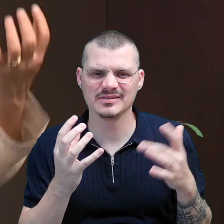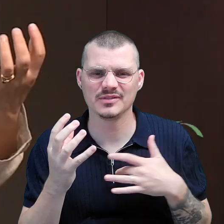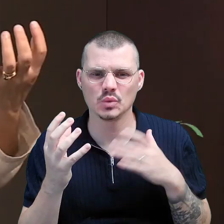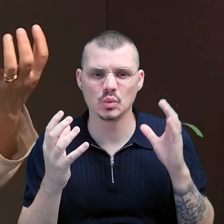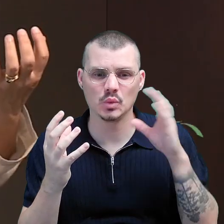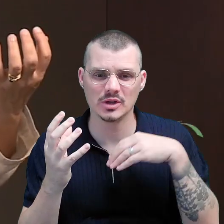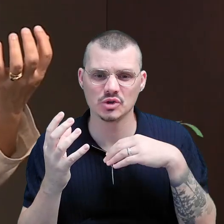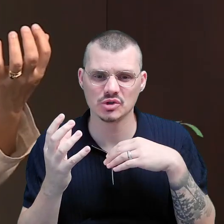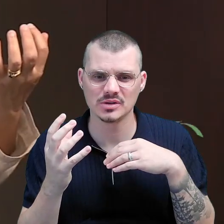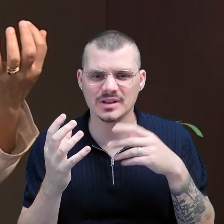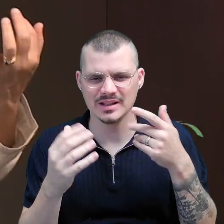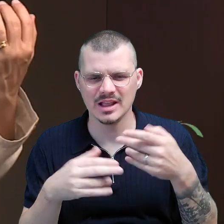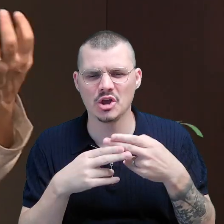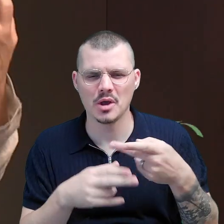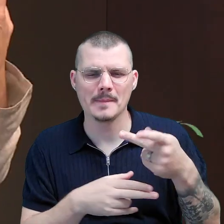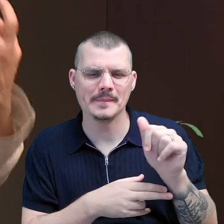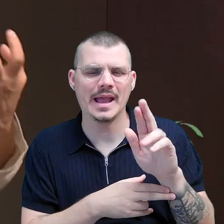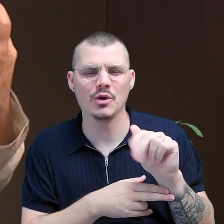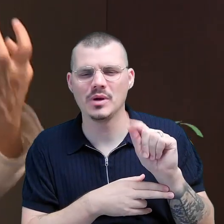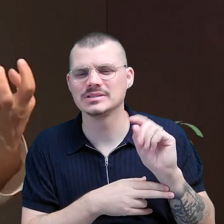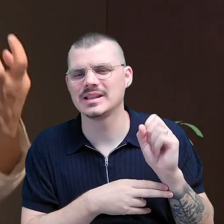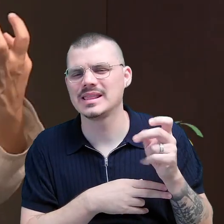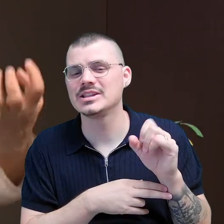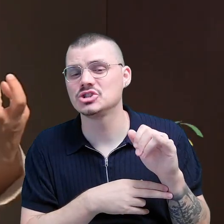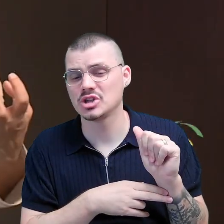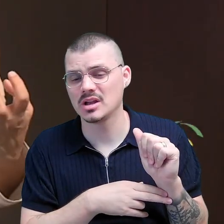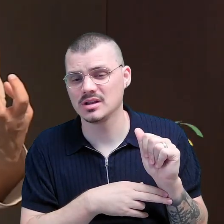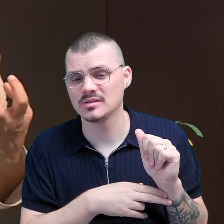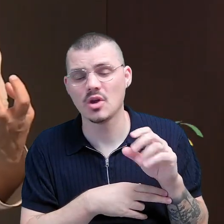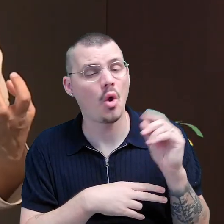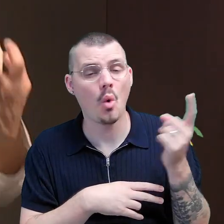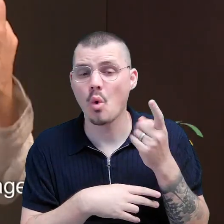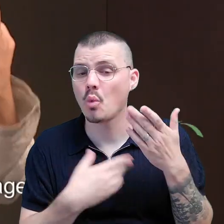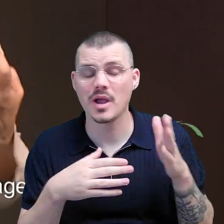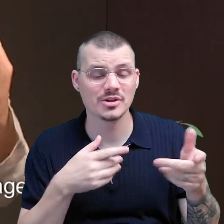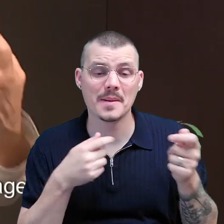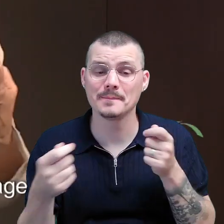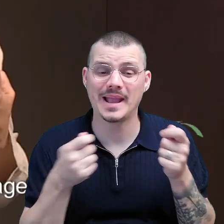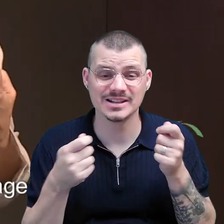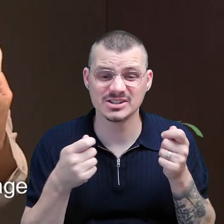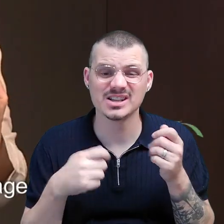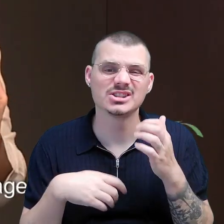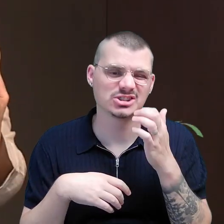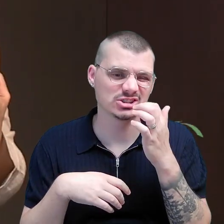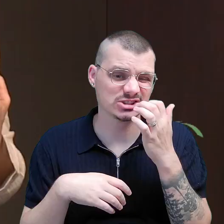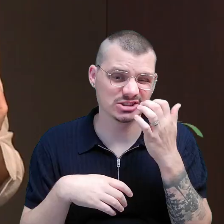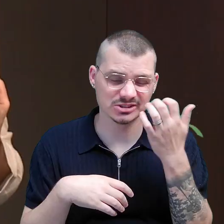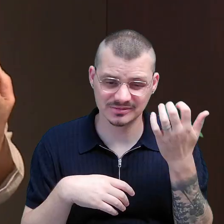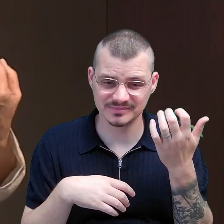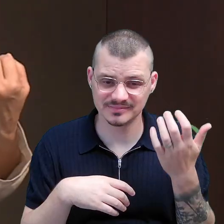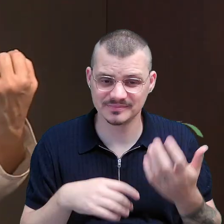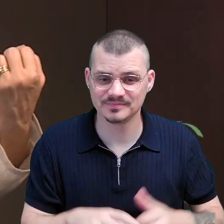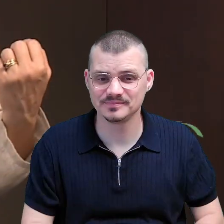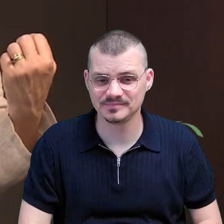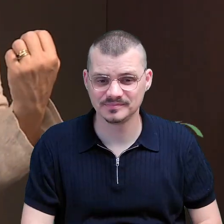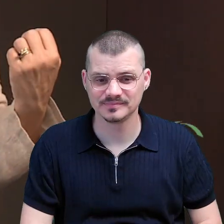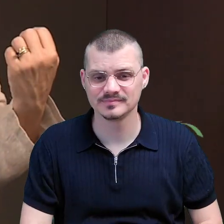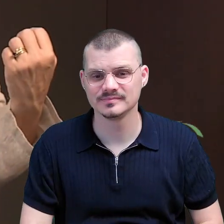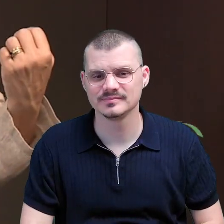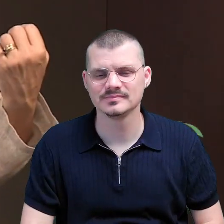feel weird, to give her a severe paresthesia, and the only thing she could do to manage it was chew on